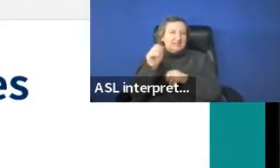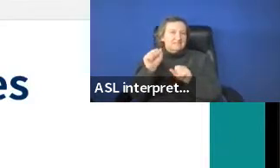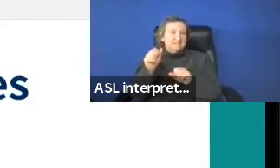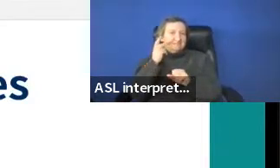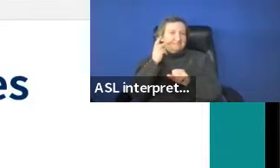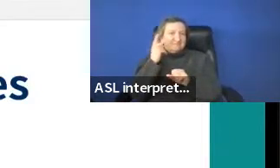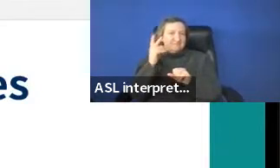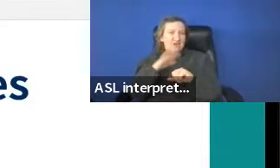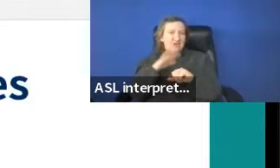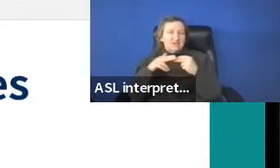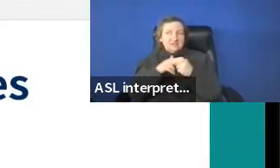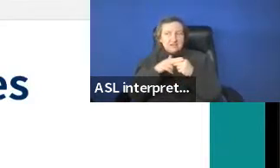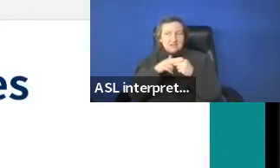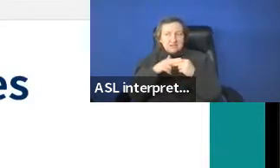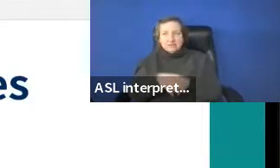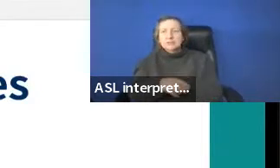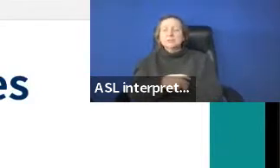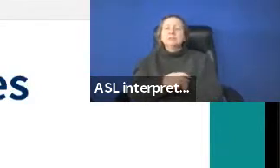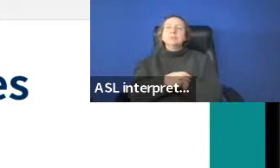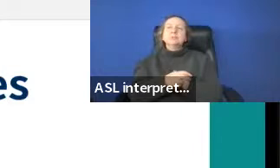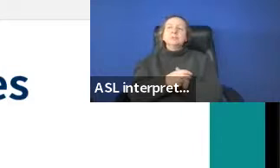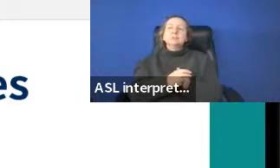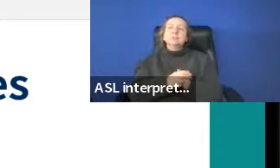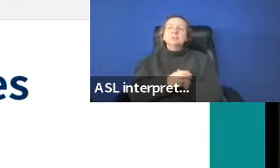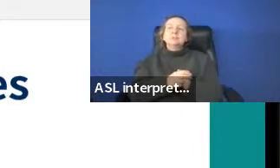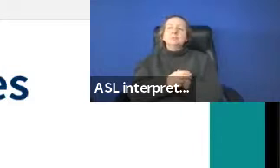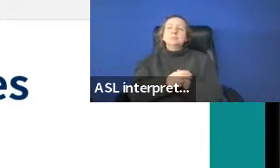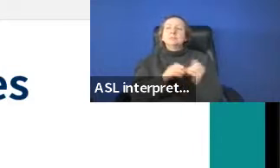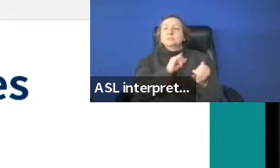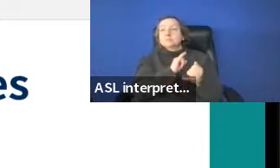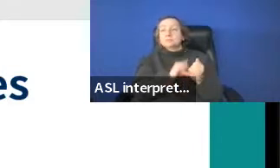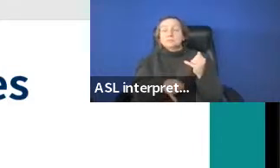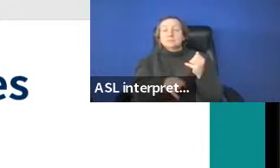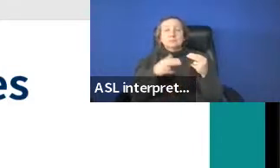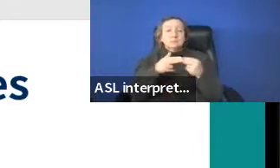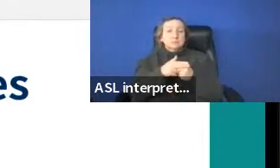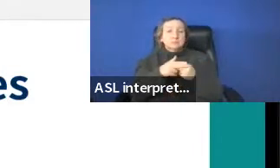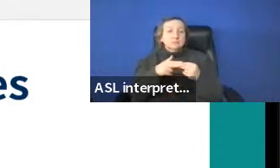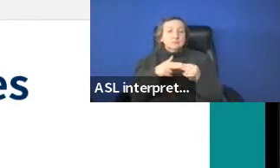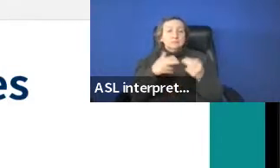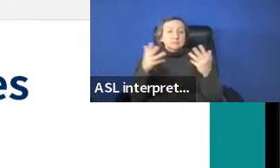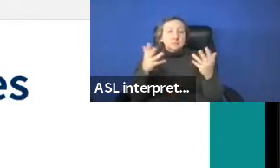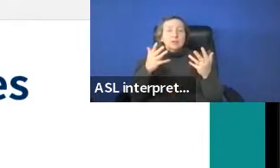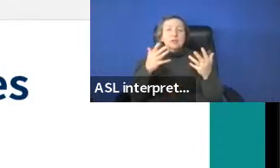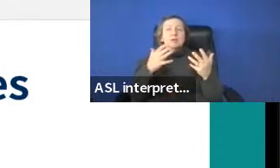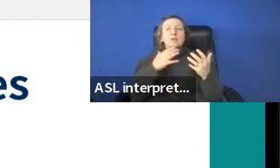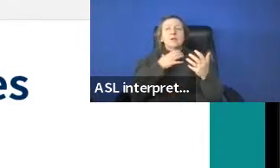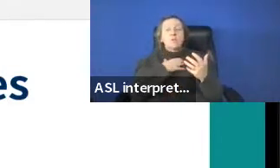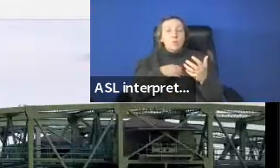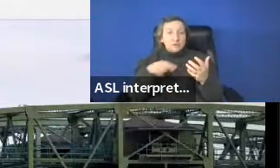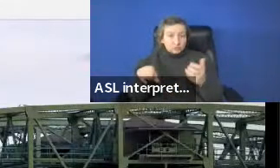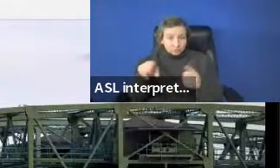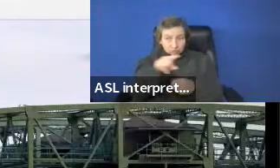particular website. And the final slide is to wish you all